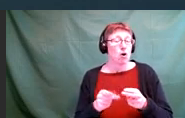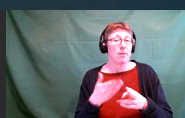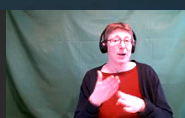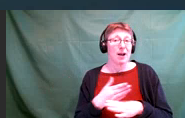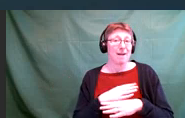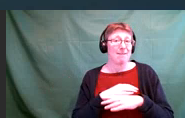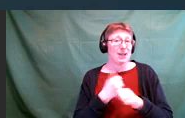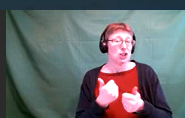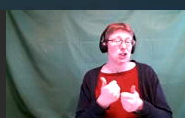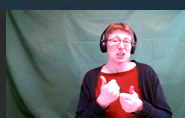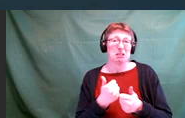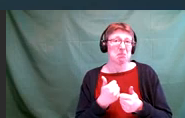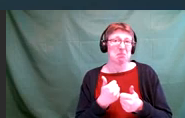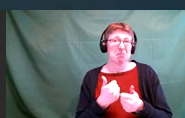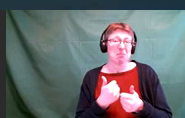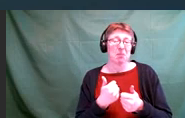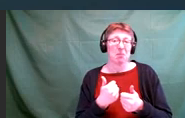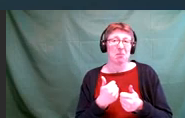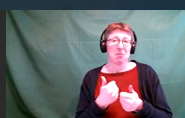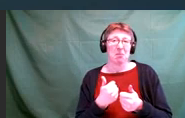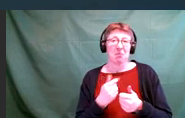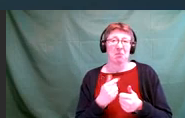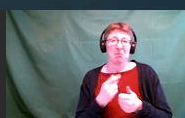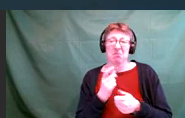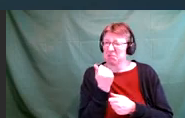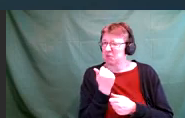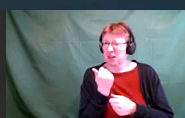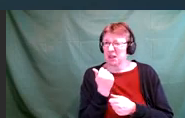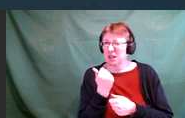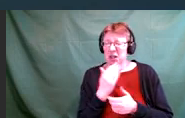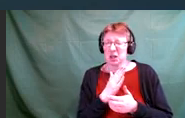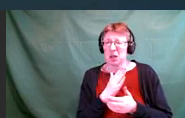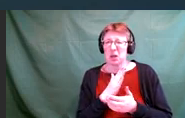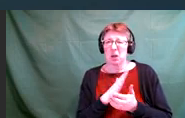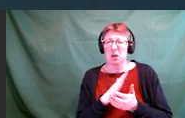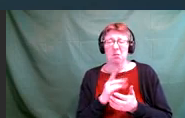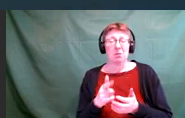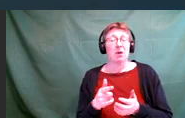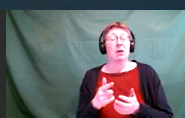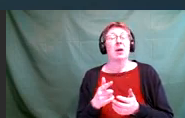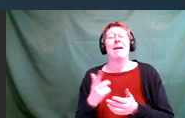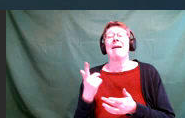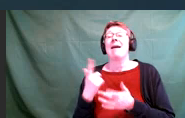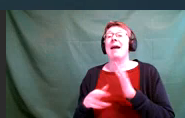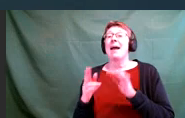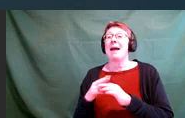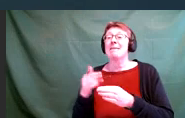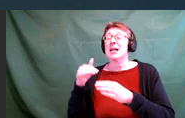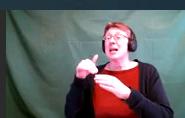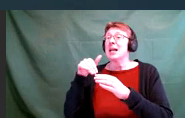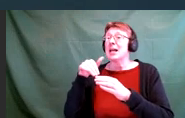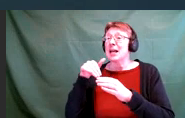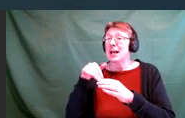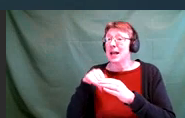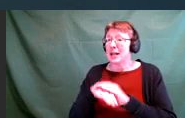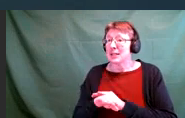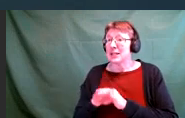hardly holds. Okay? So someone with access to inside information can make abnormal